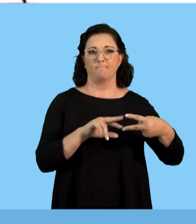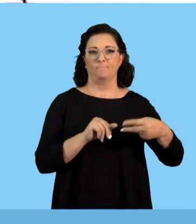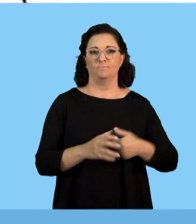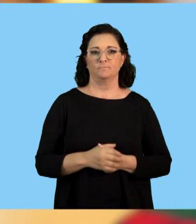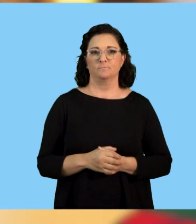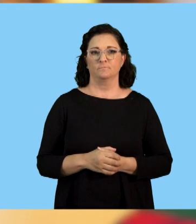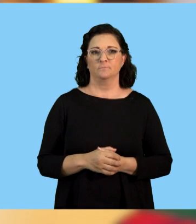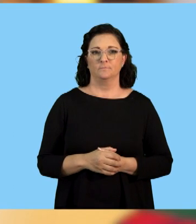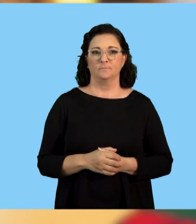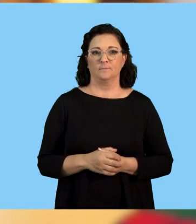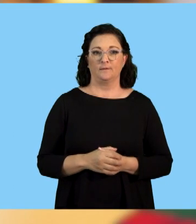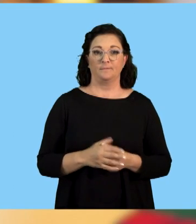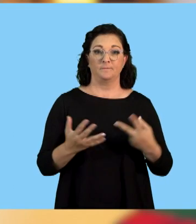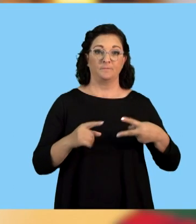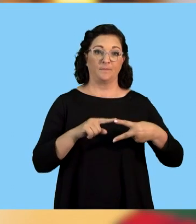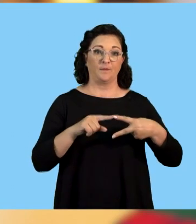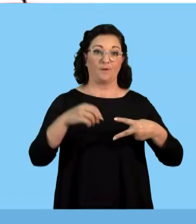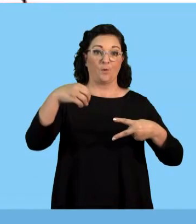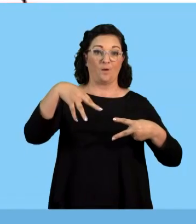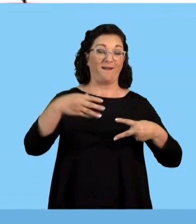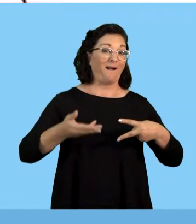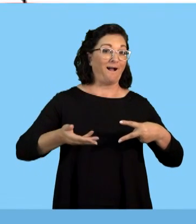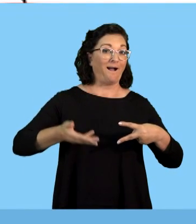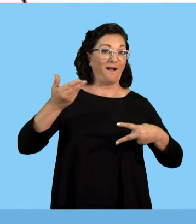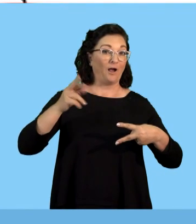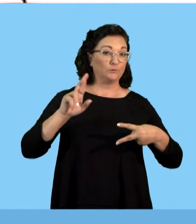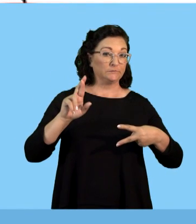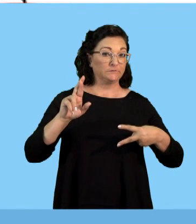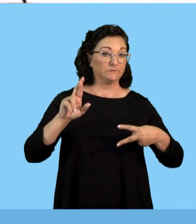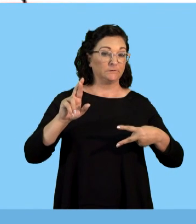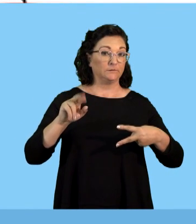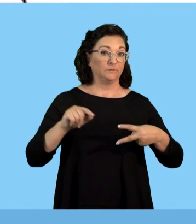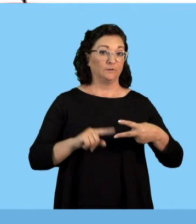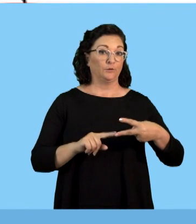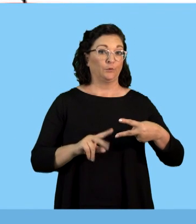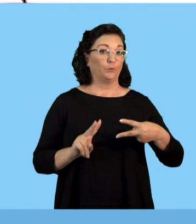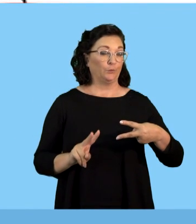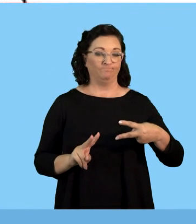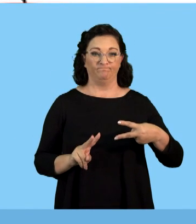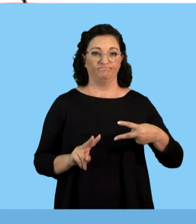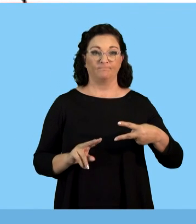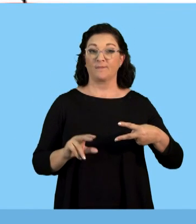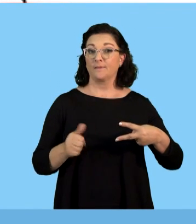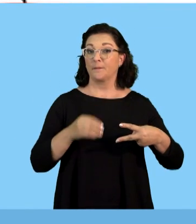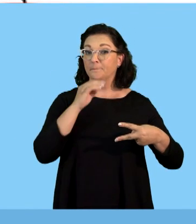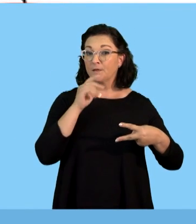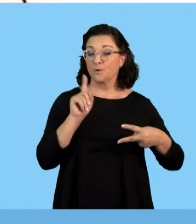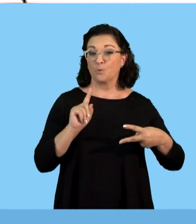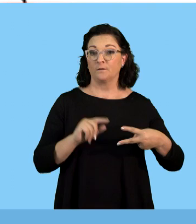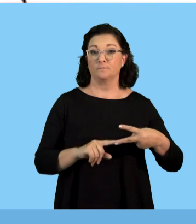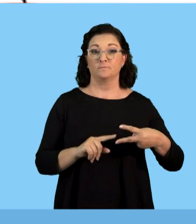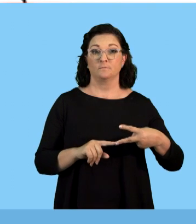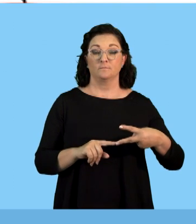true. Why? Because remember, if light bulb number 1 has a higher resistance than light bulb number 2, then that would mean